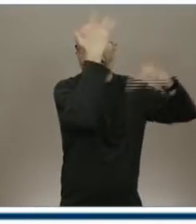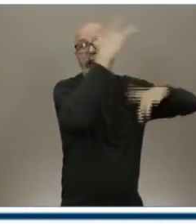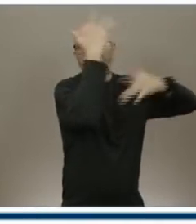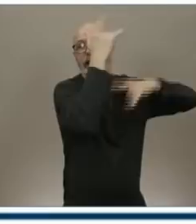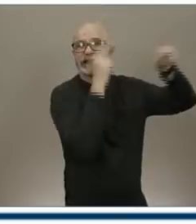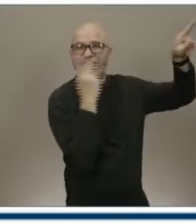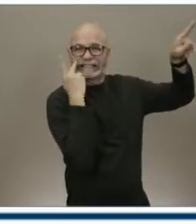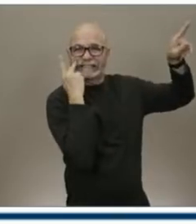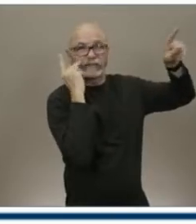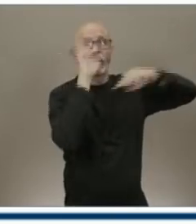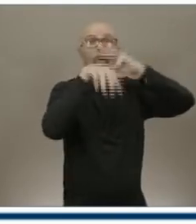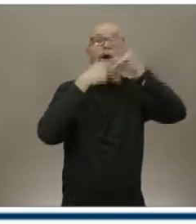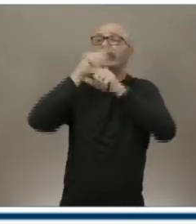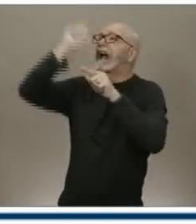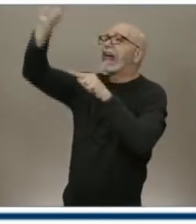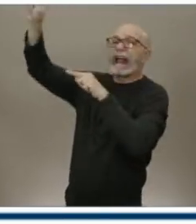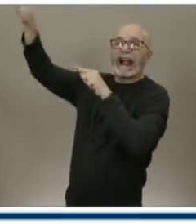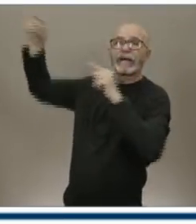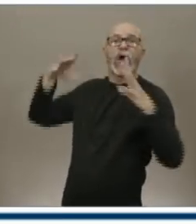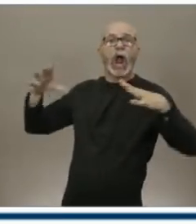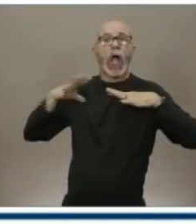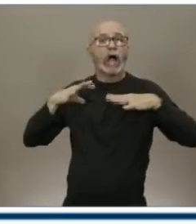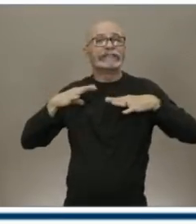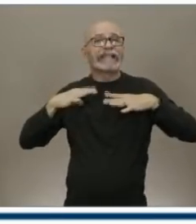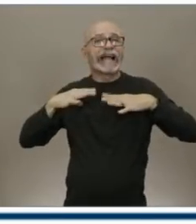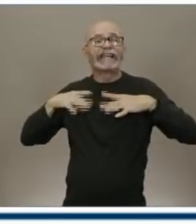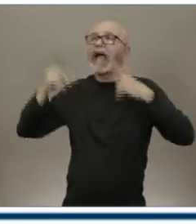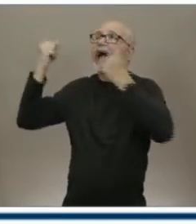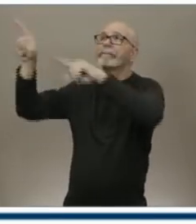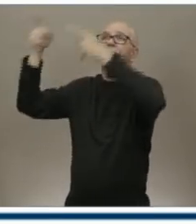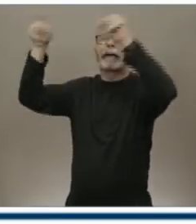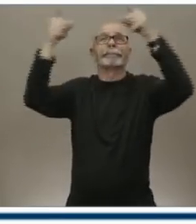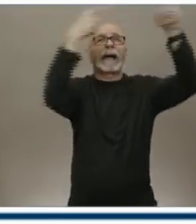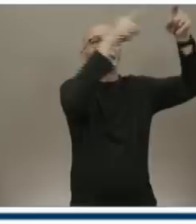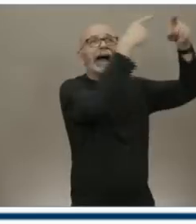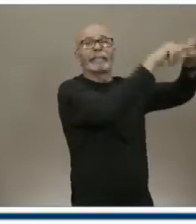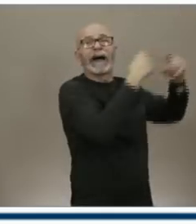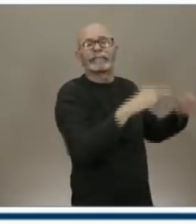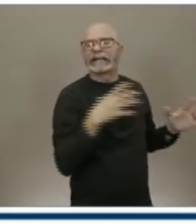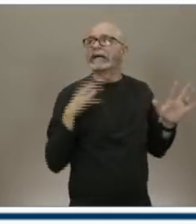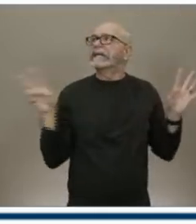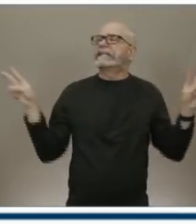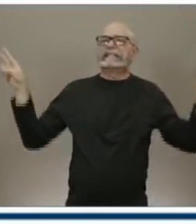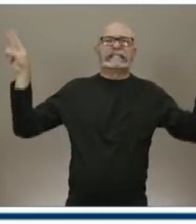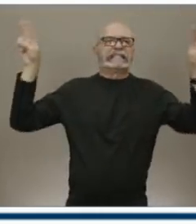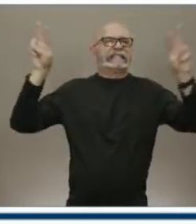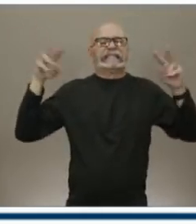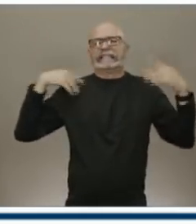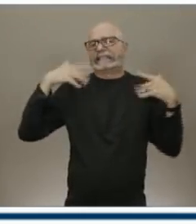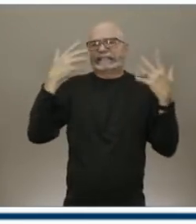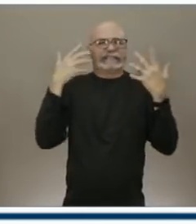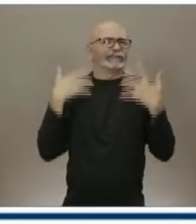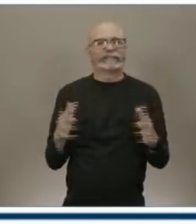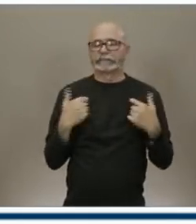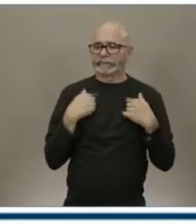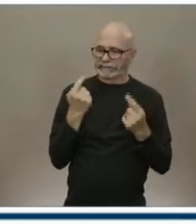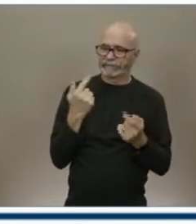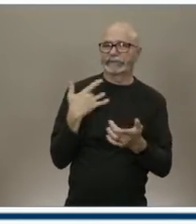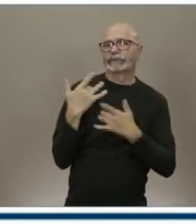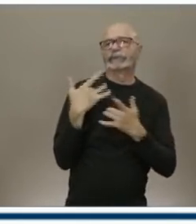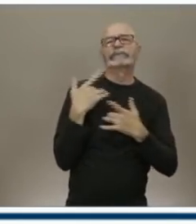holidays, we were concerned, quite frankly, with the amount of family gatherings that would be taking